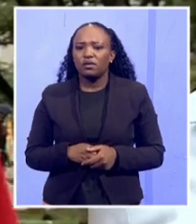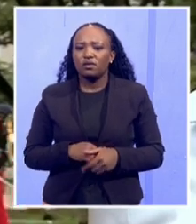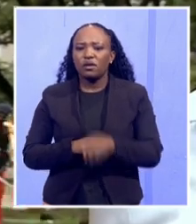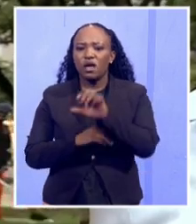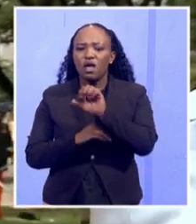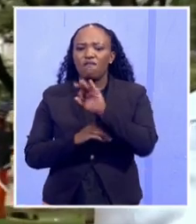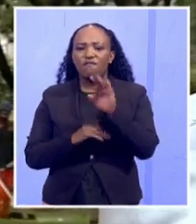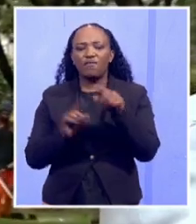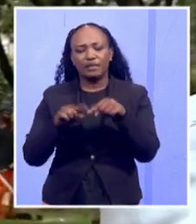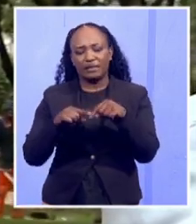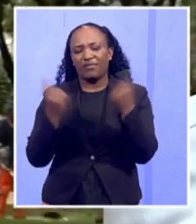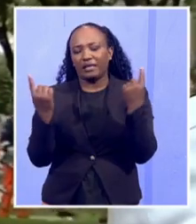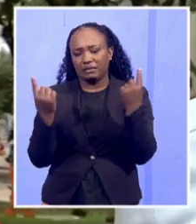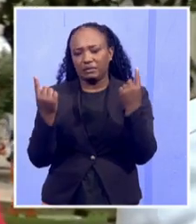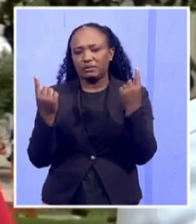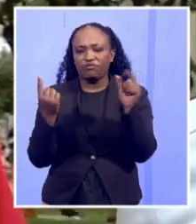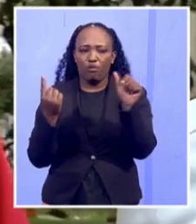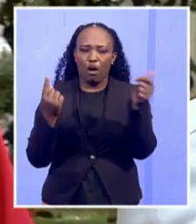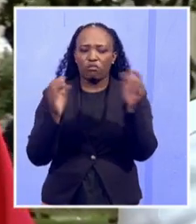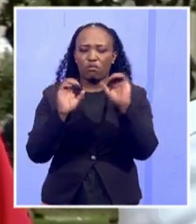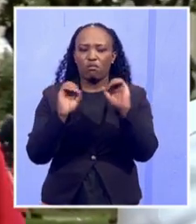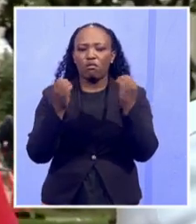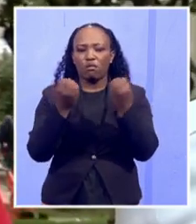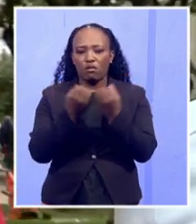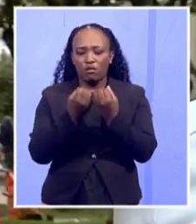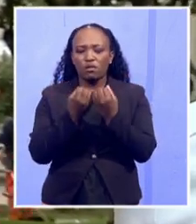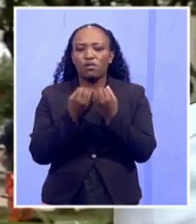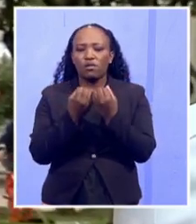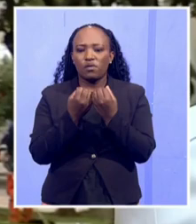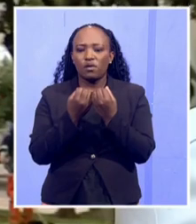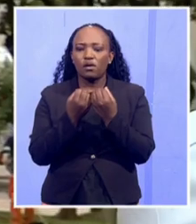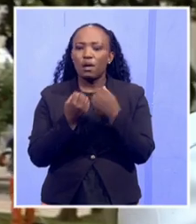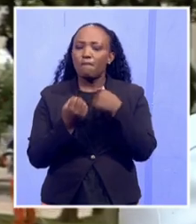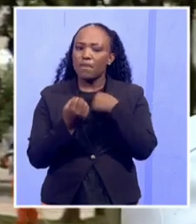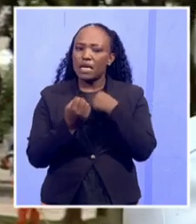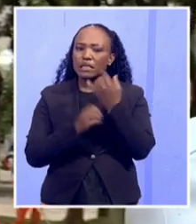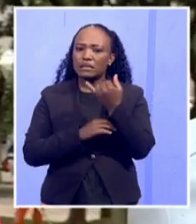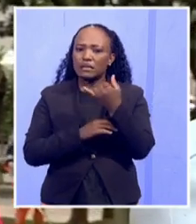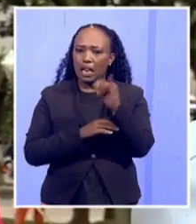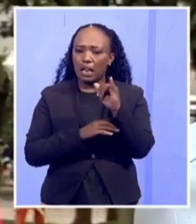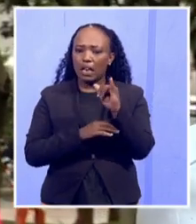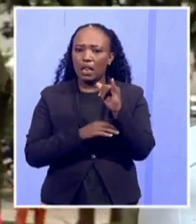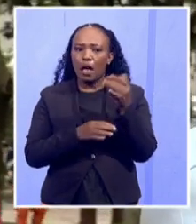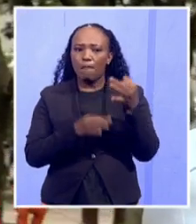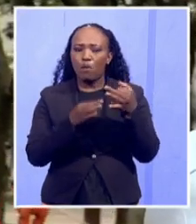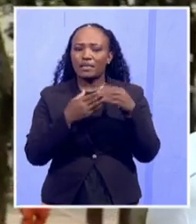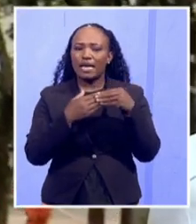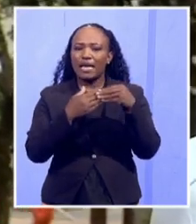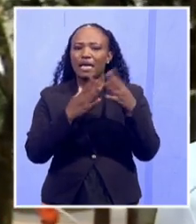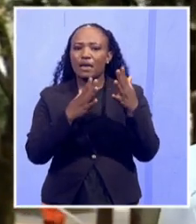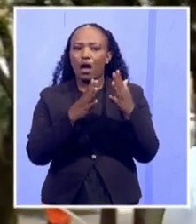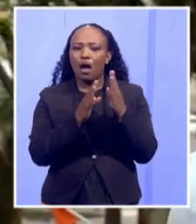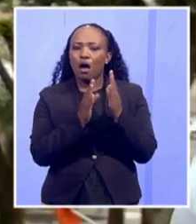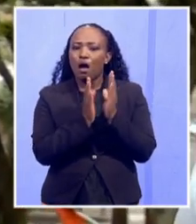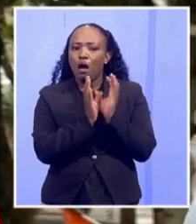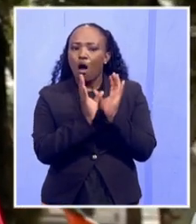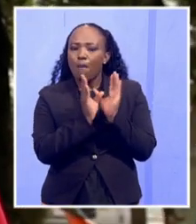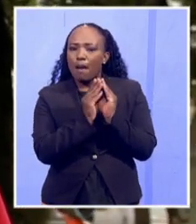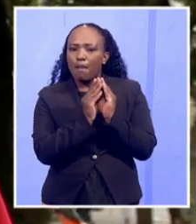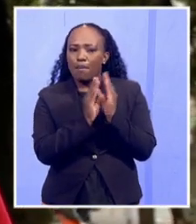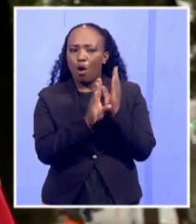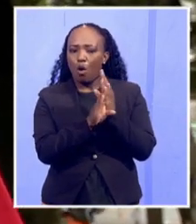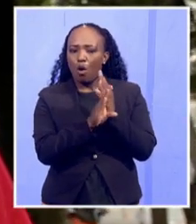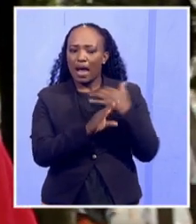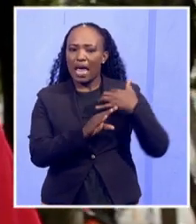to any other organization. The first point is that I am still the party leader of the EFF caucus here in the city of Ekurhuleni